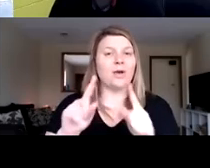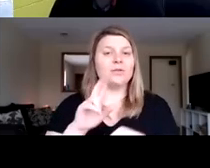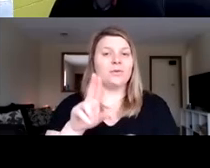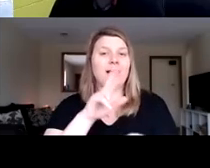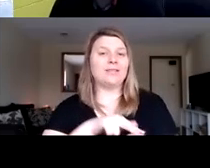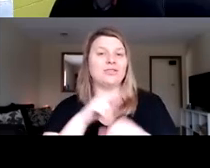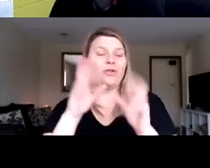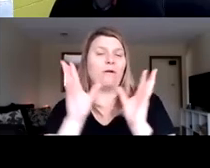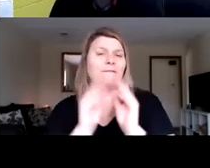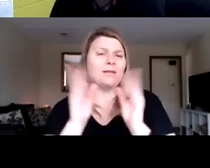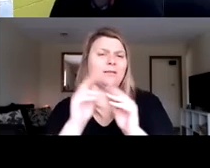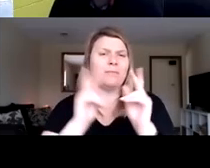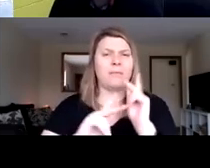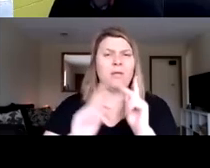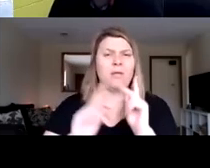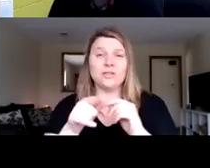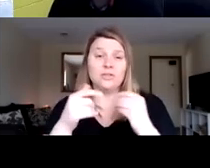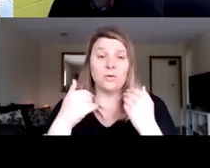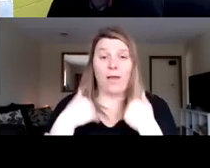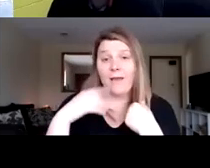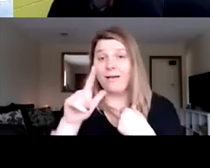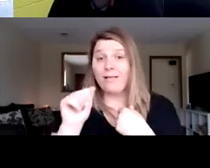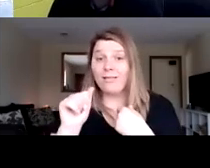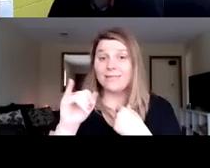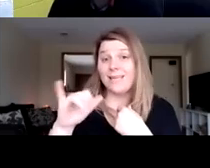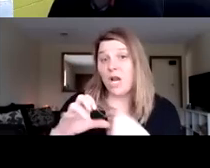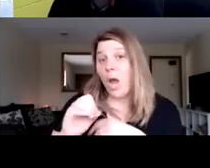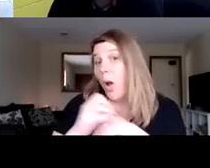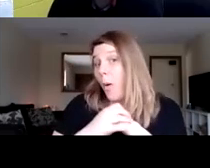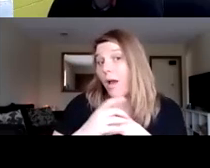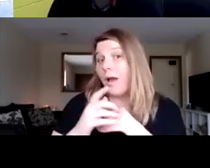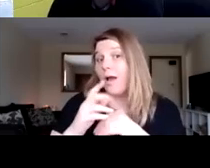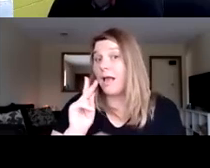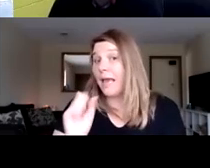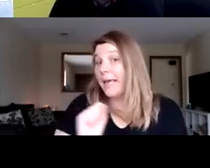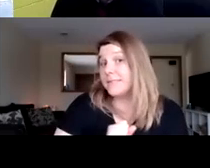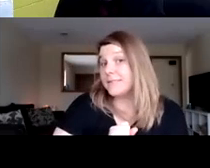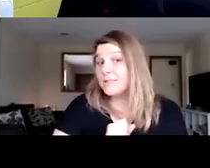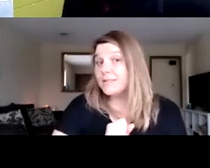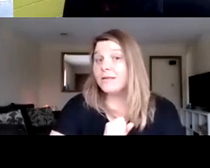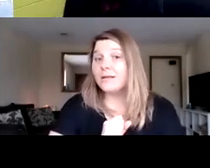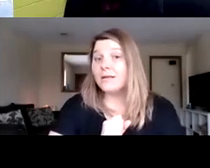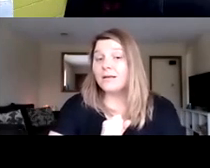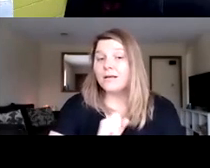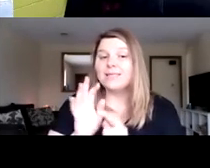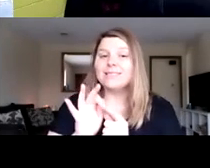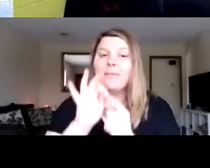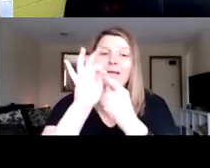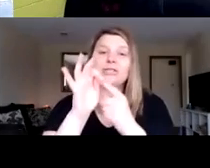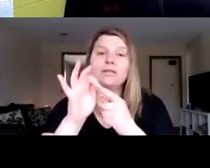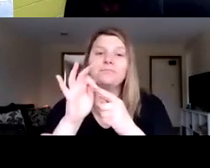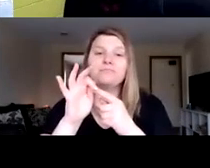conferences. People are like, do you guys have Latinos in Kansas? They're, especially on